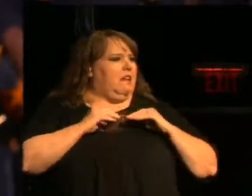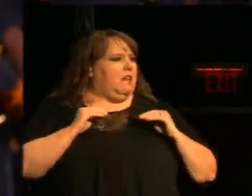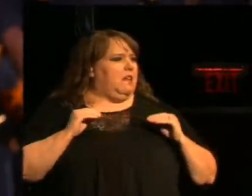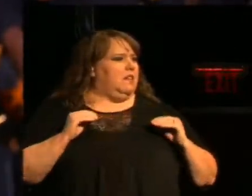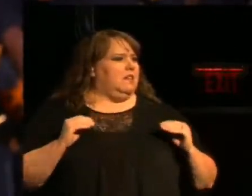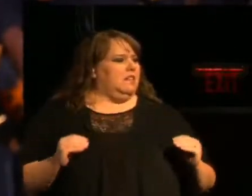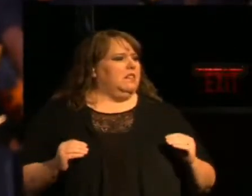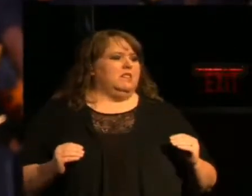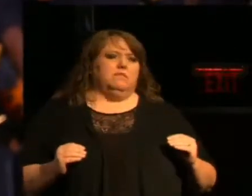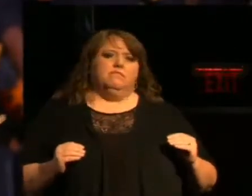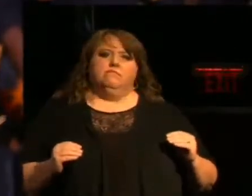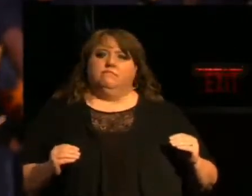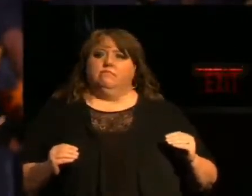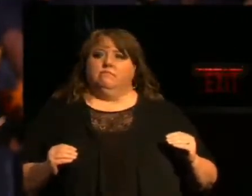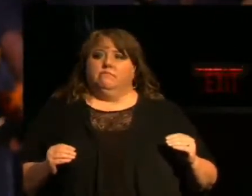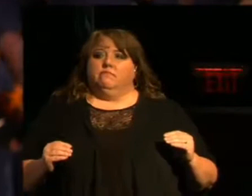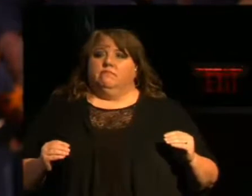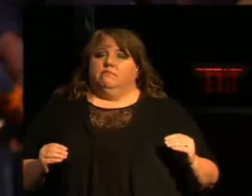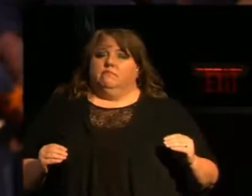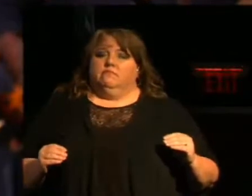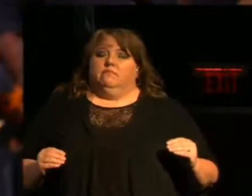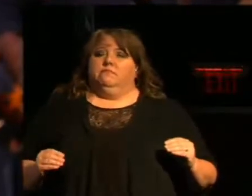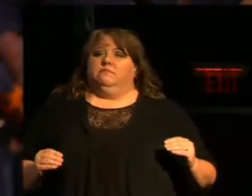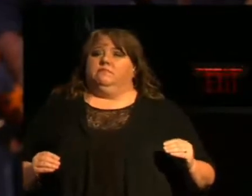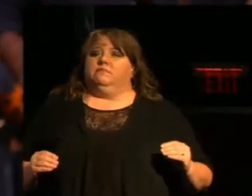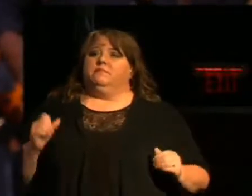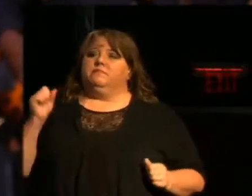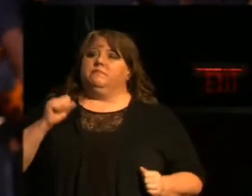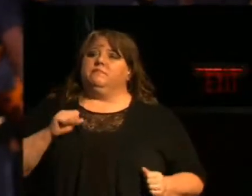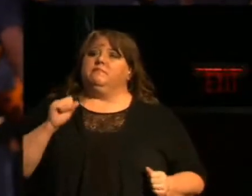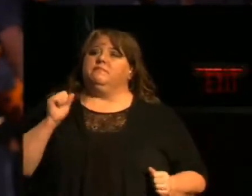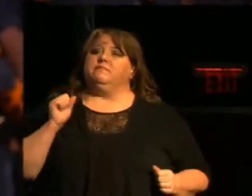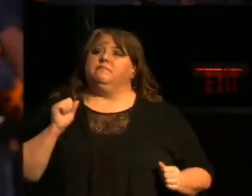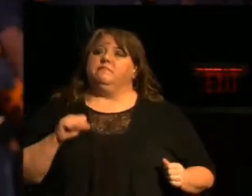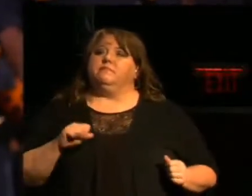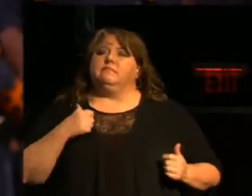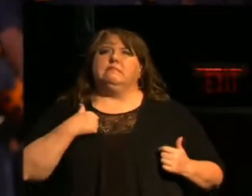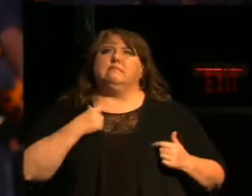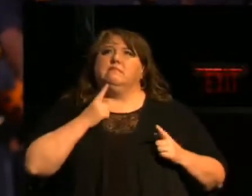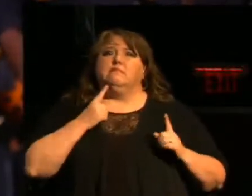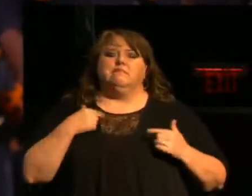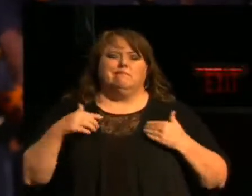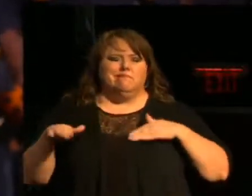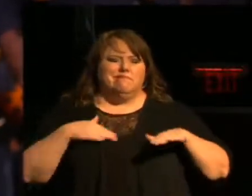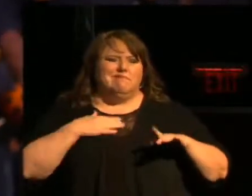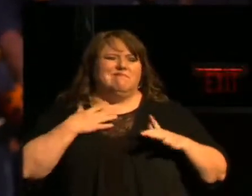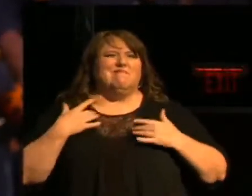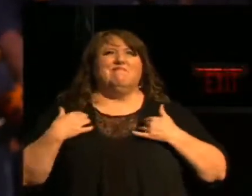And all of the musicians, all of the singers would gather. And